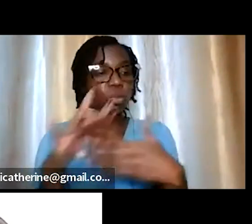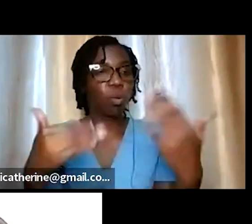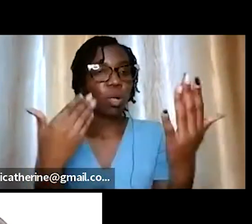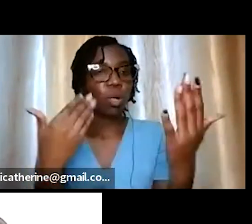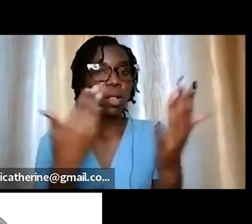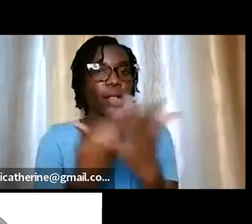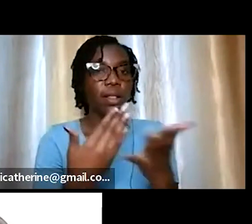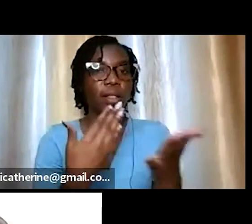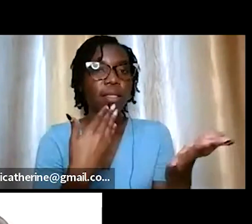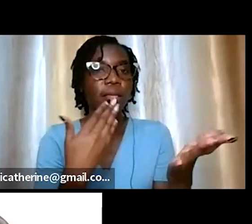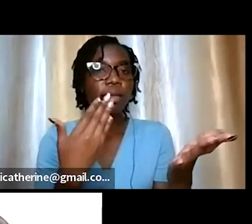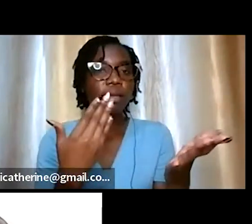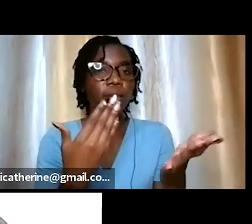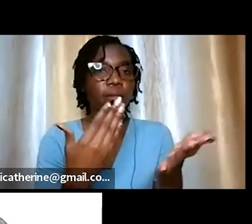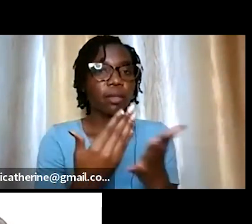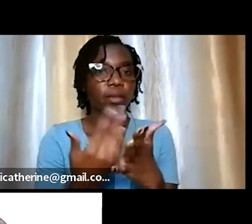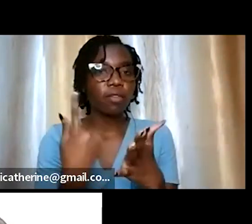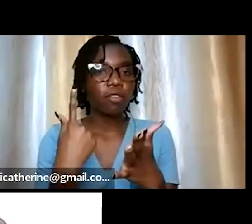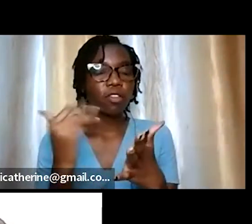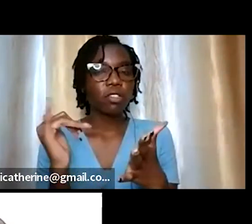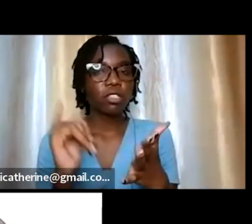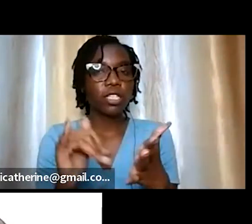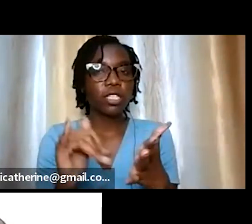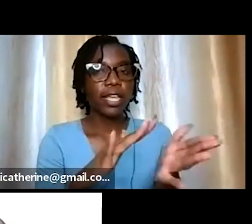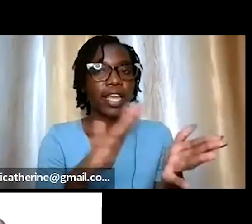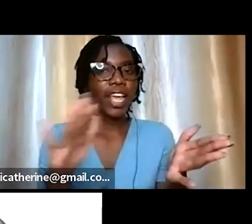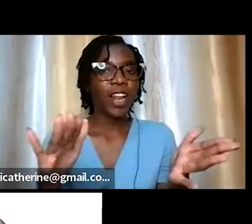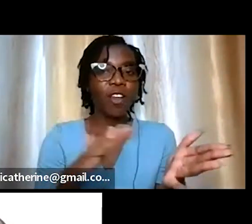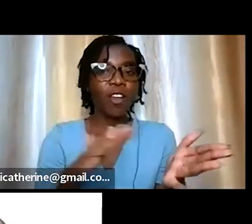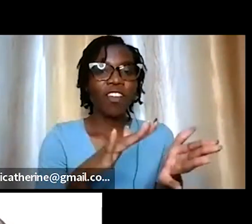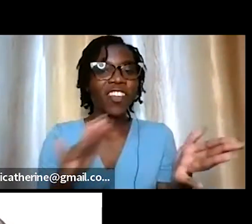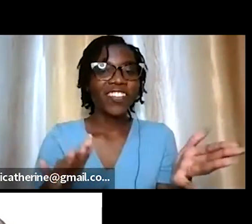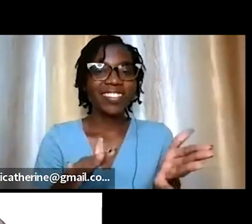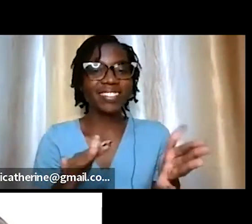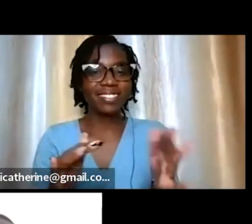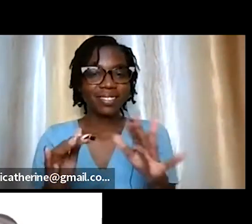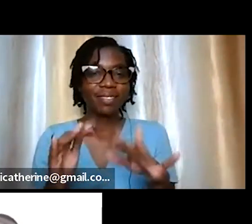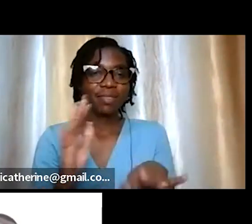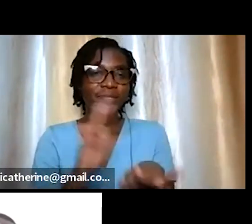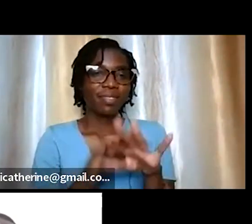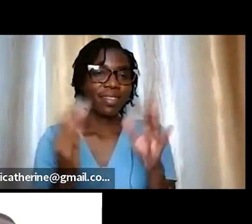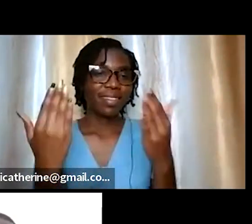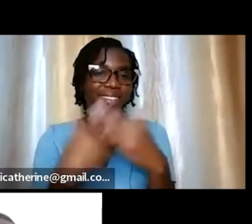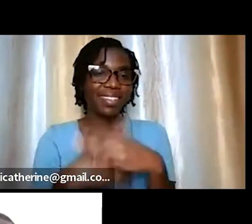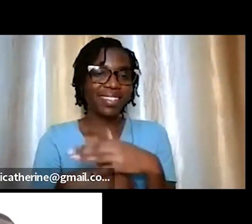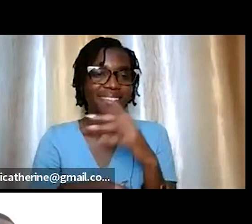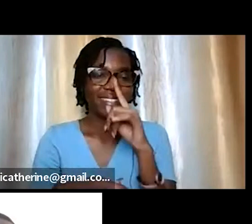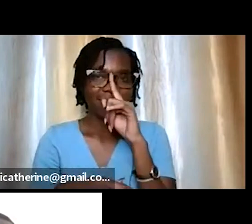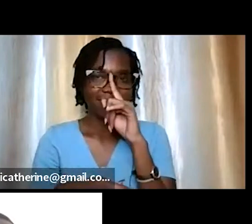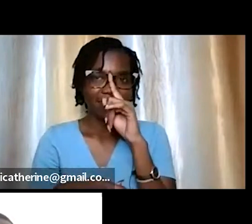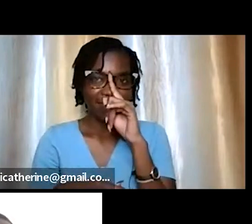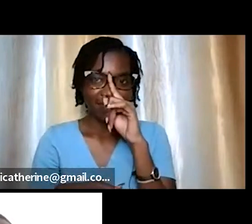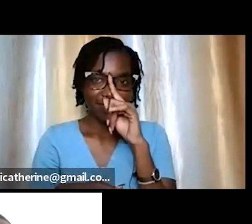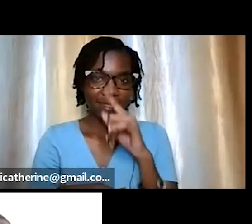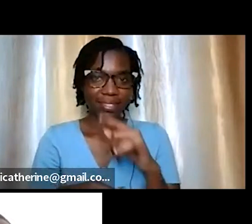for being around. Good night. Thank you very much. Thank you for Good night. listening. Let's